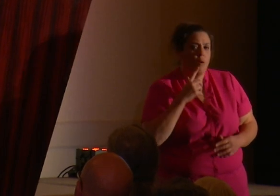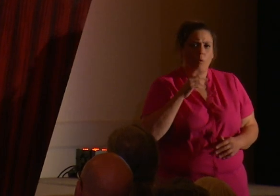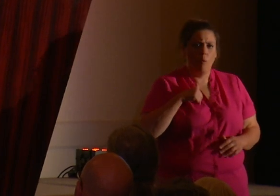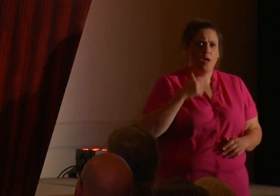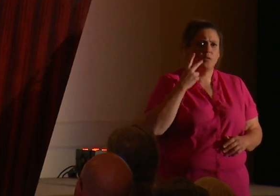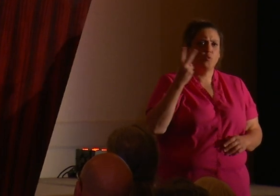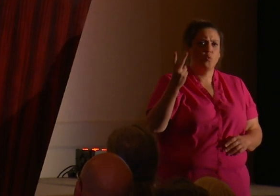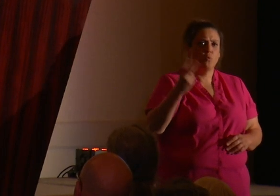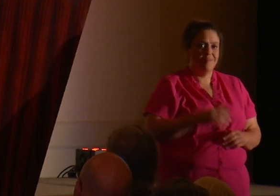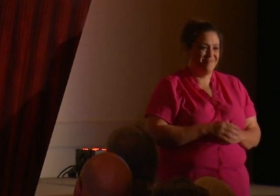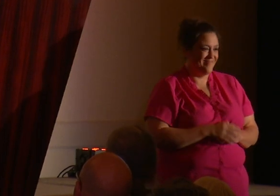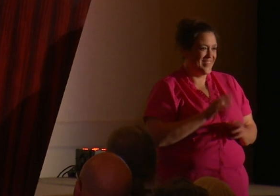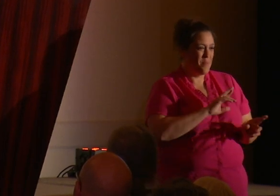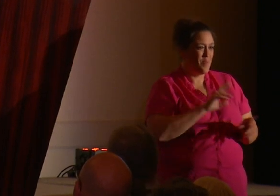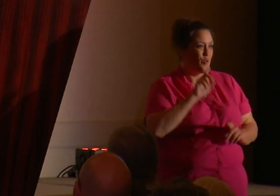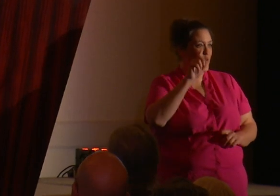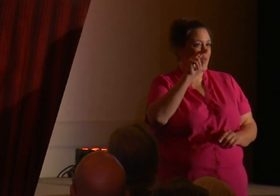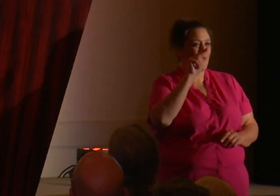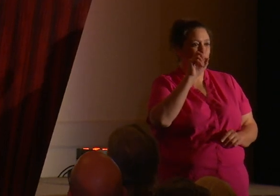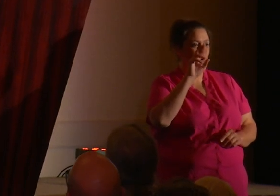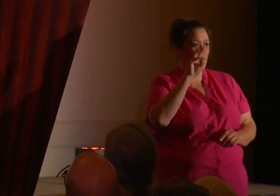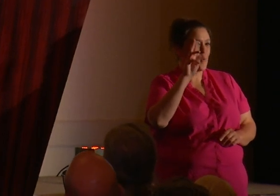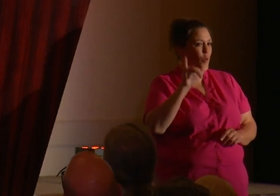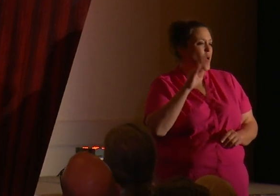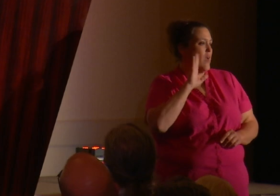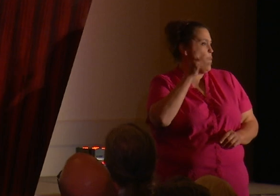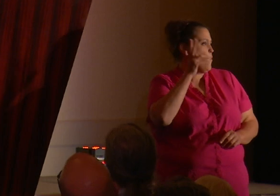Like, I'm getting ready to go to Norway, and I'm sure I'm going to hear the same thing.